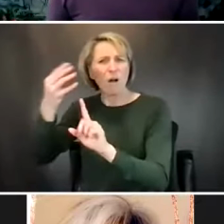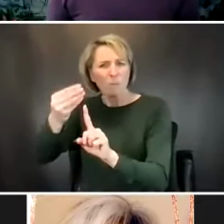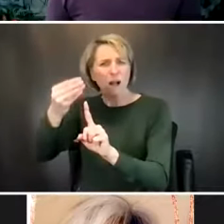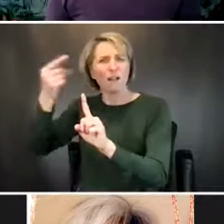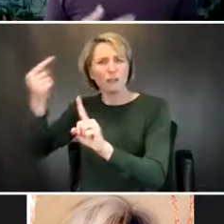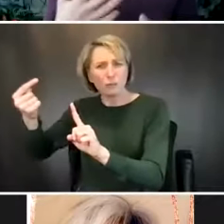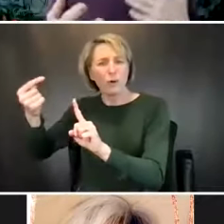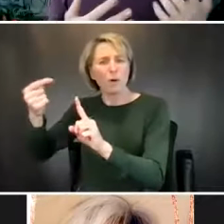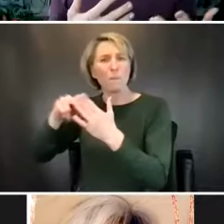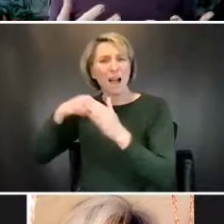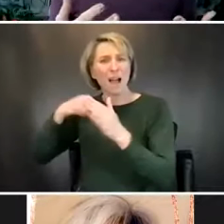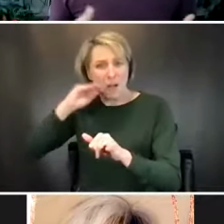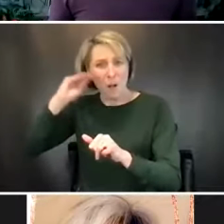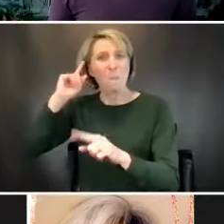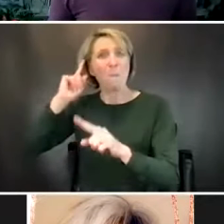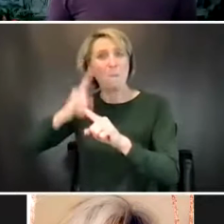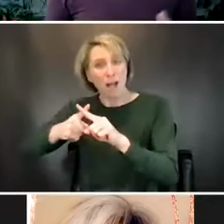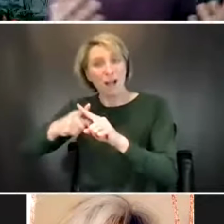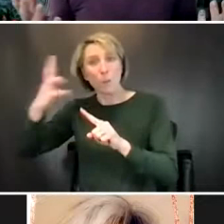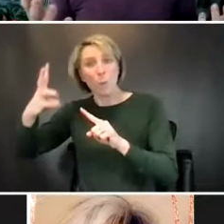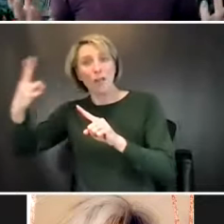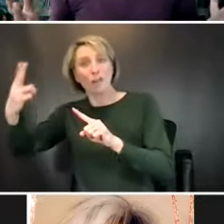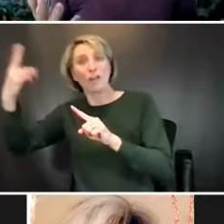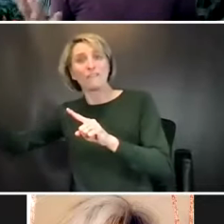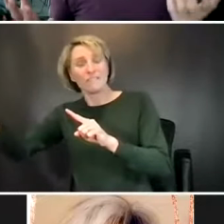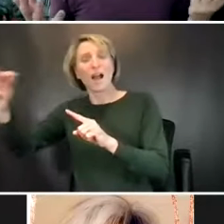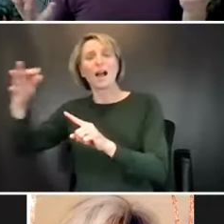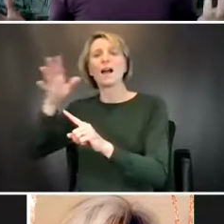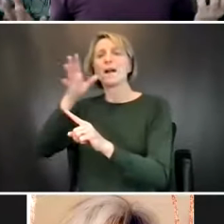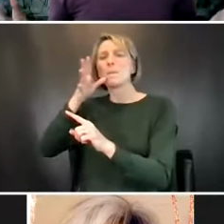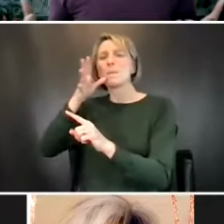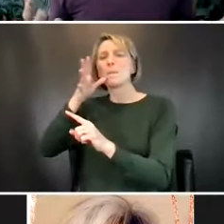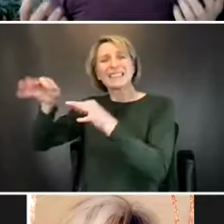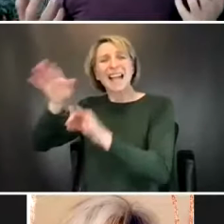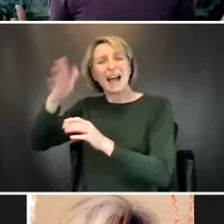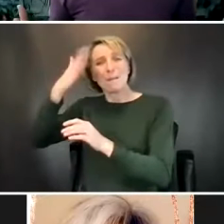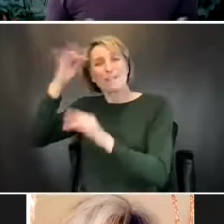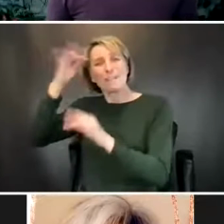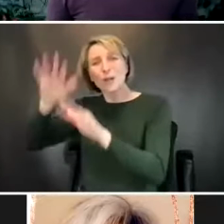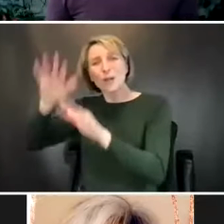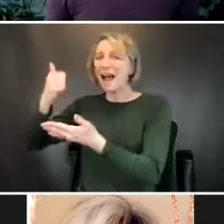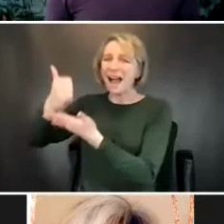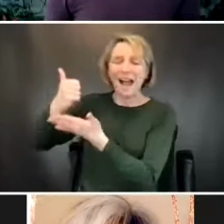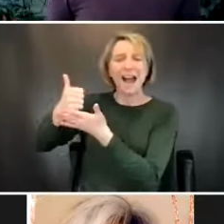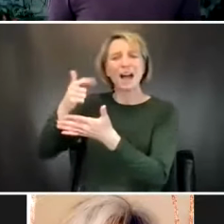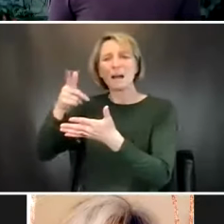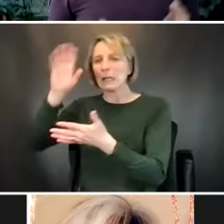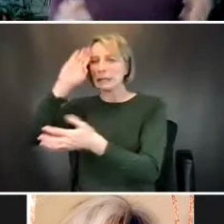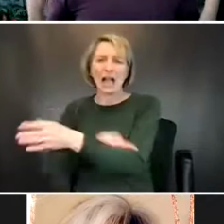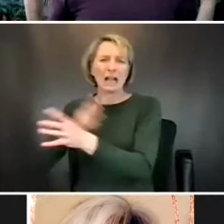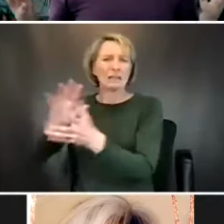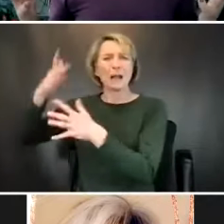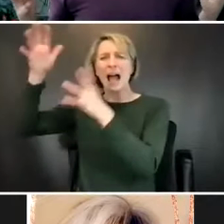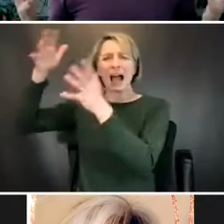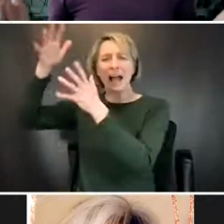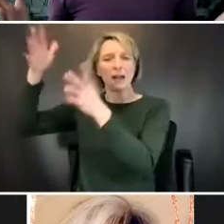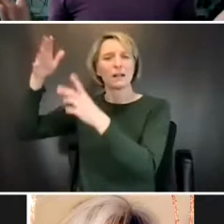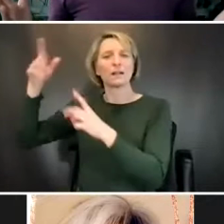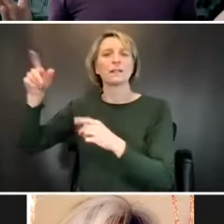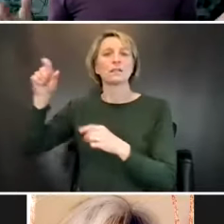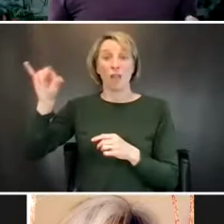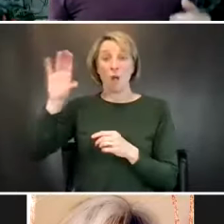stress. And in just talking about it, you know, she asked me for a couple of tips, you know, how can I help? And I said, just acknowledge